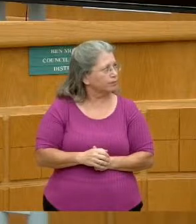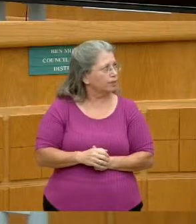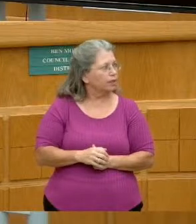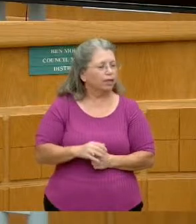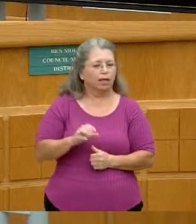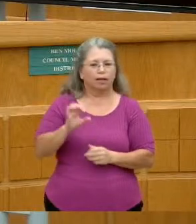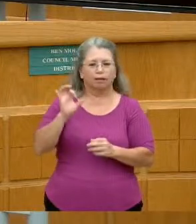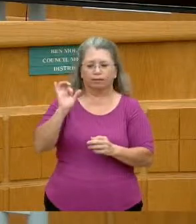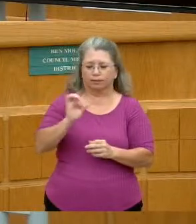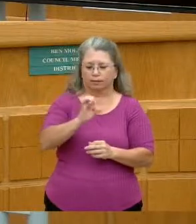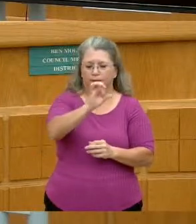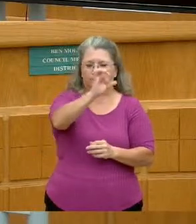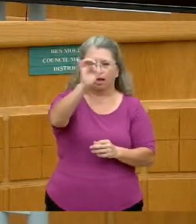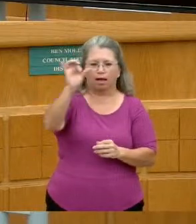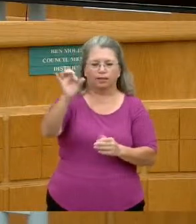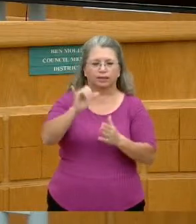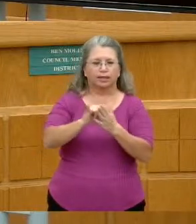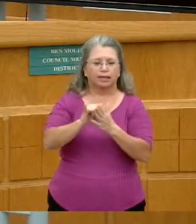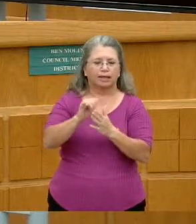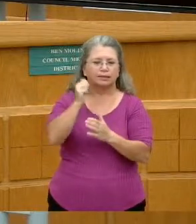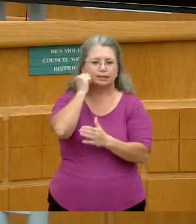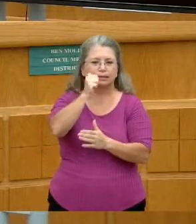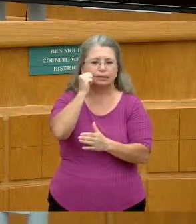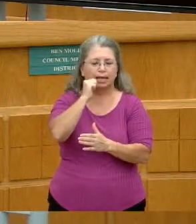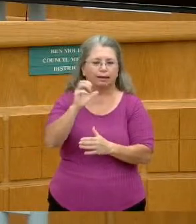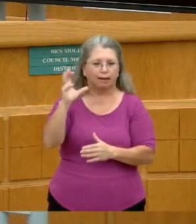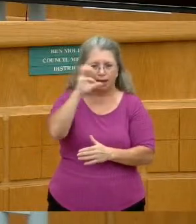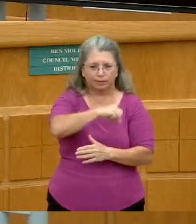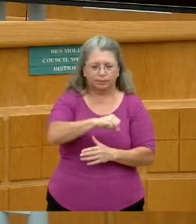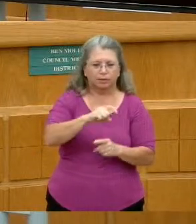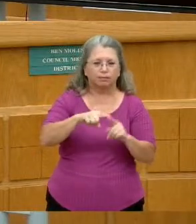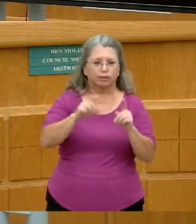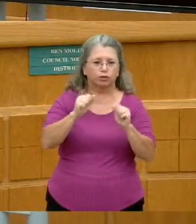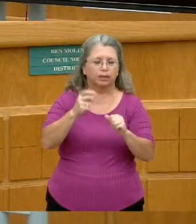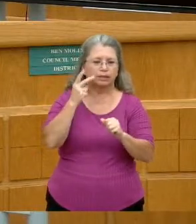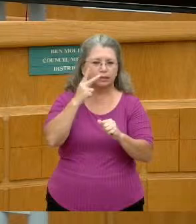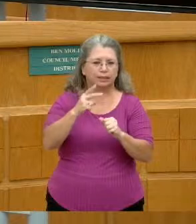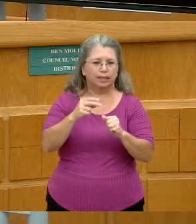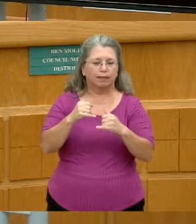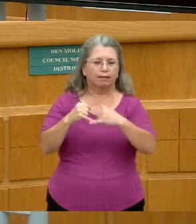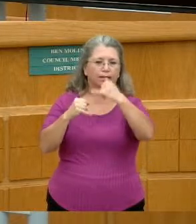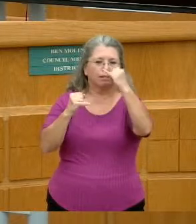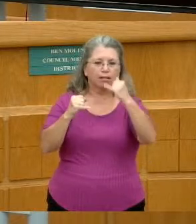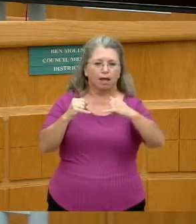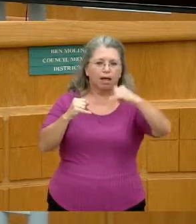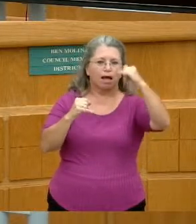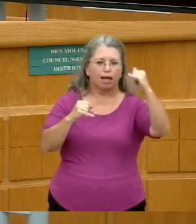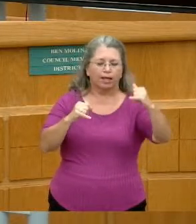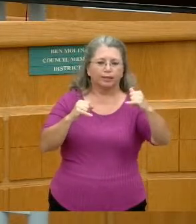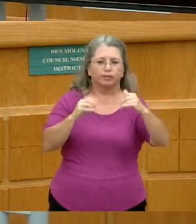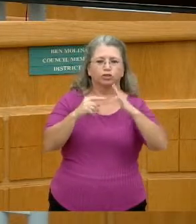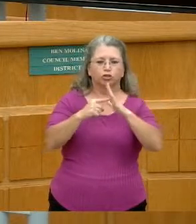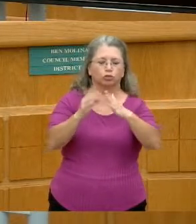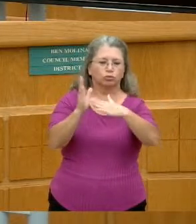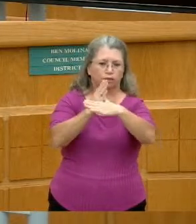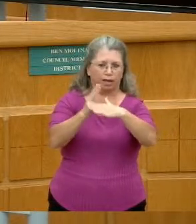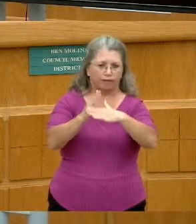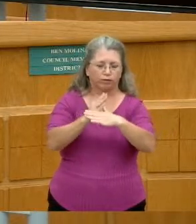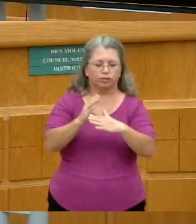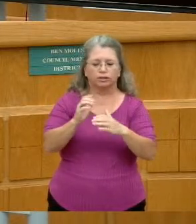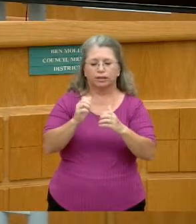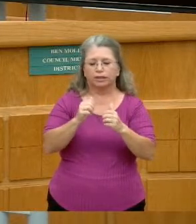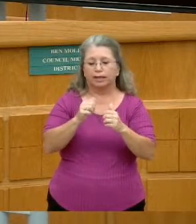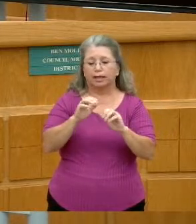you this is a daily estimate, day by day by day, of activity from either distance traveled